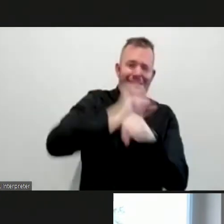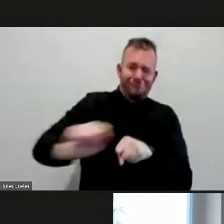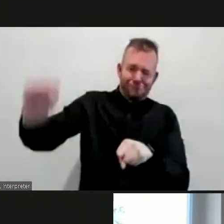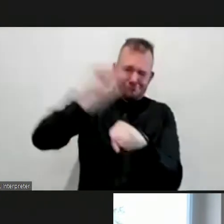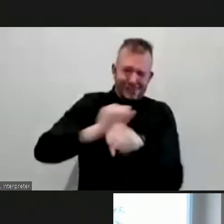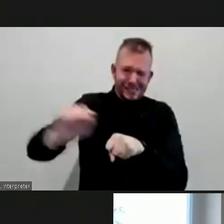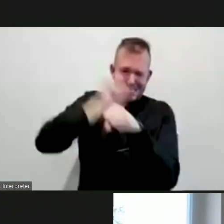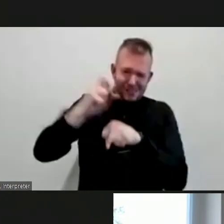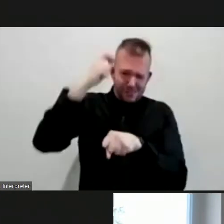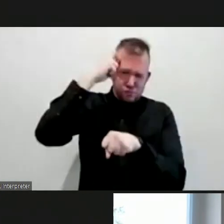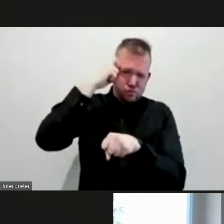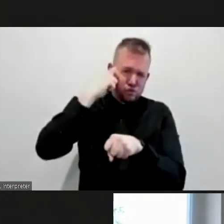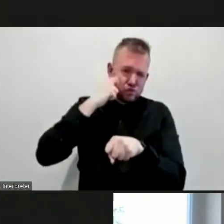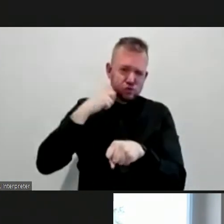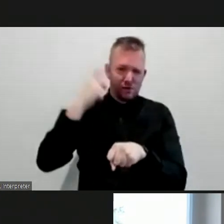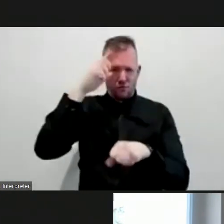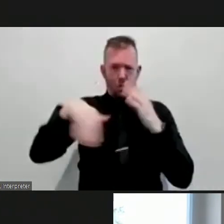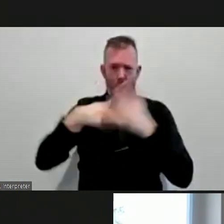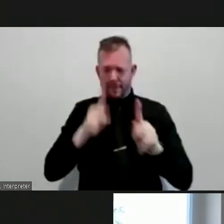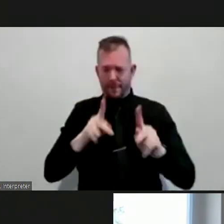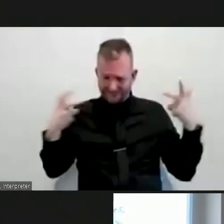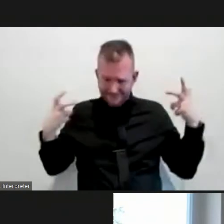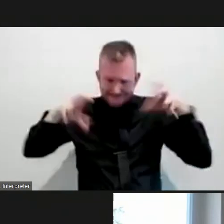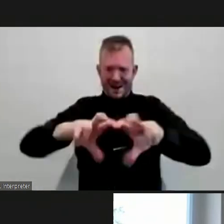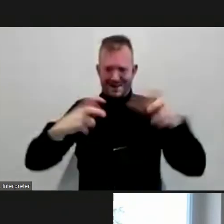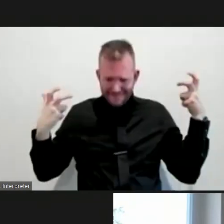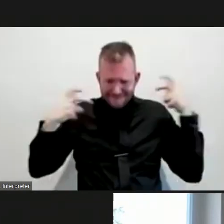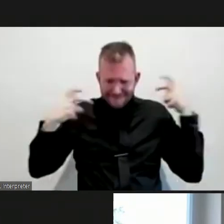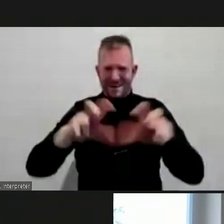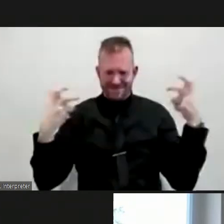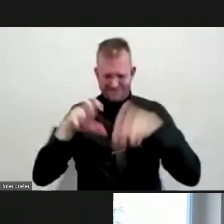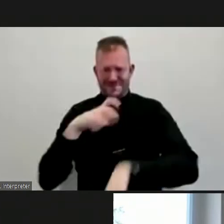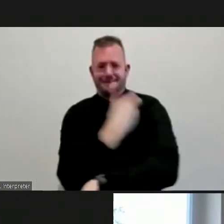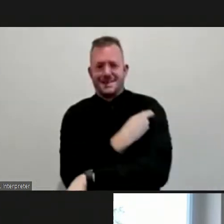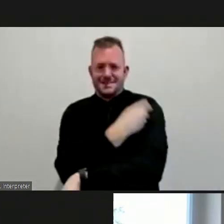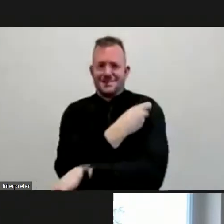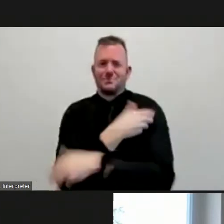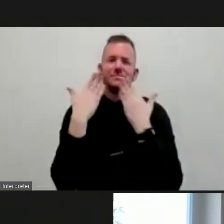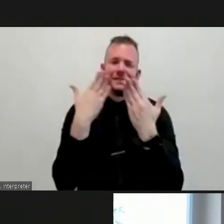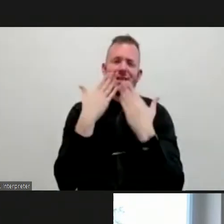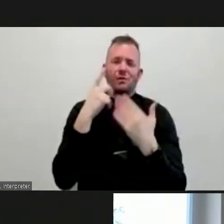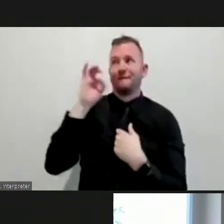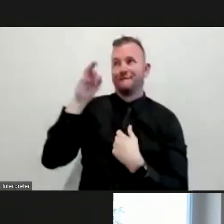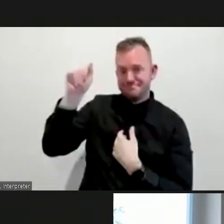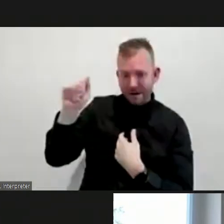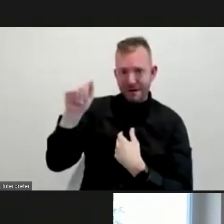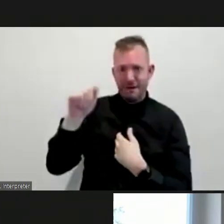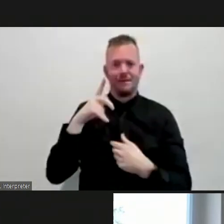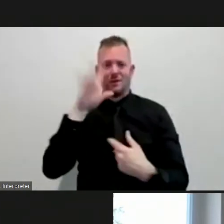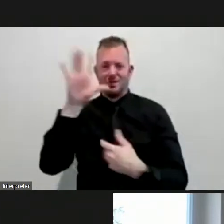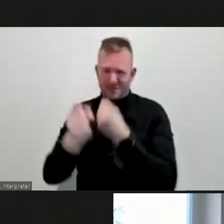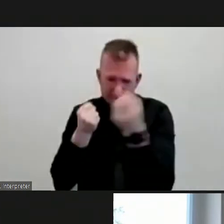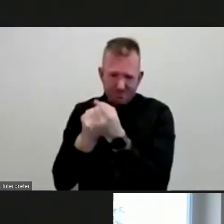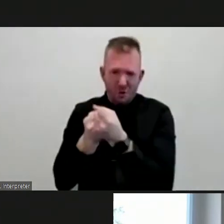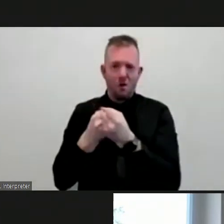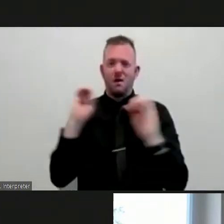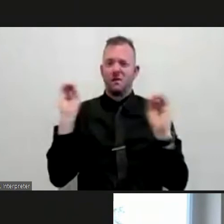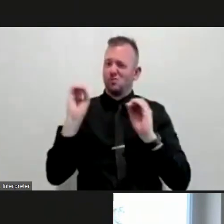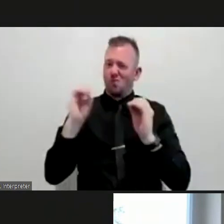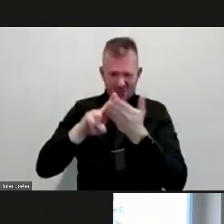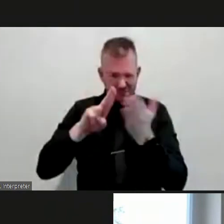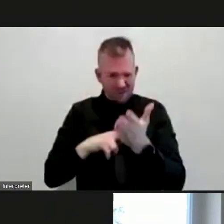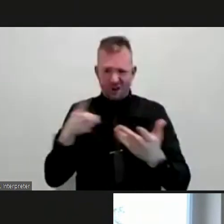and huge numbers of vaccines that they've put in there without any contracts from us. They're doing